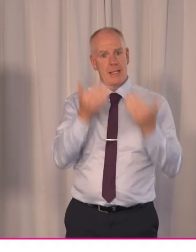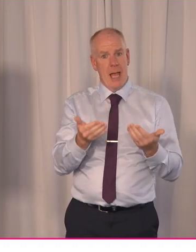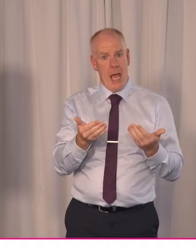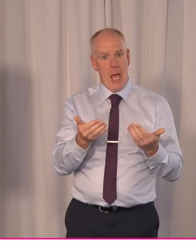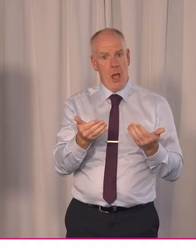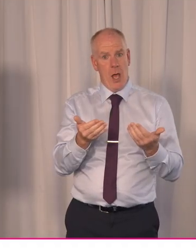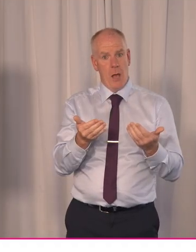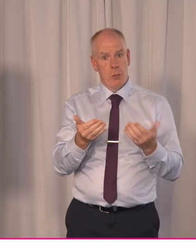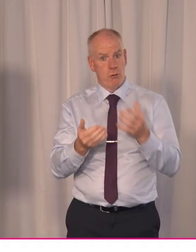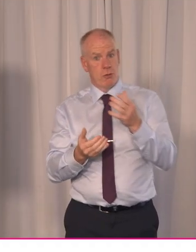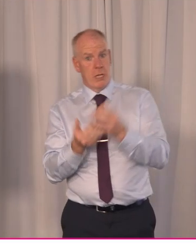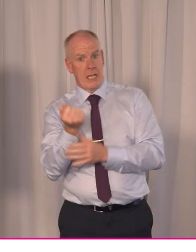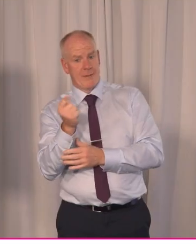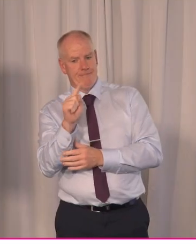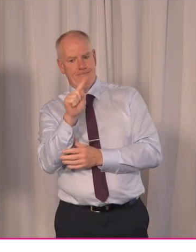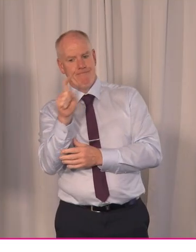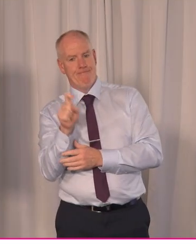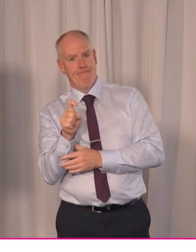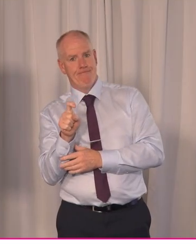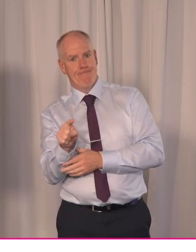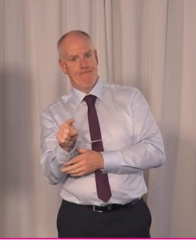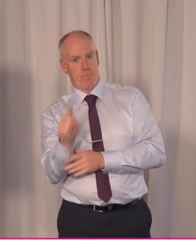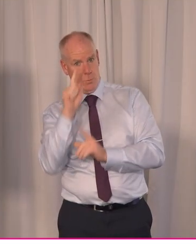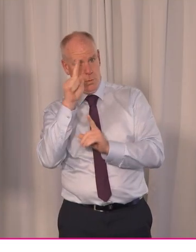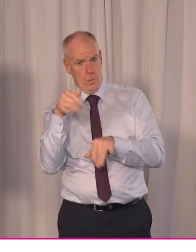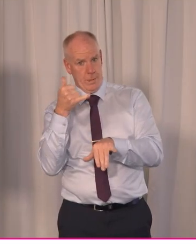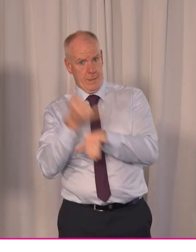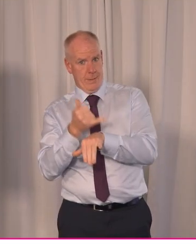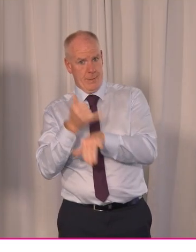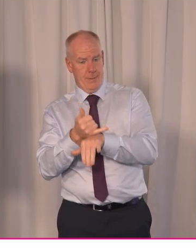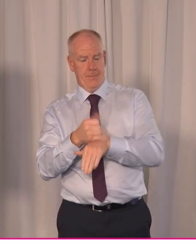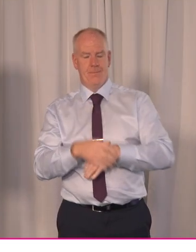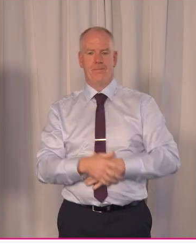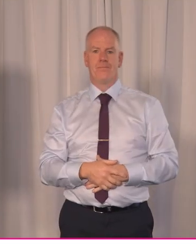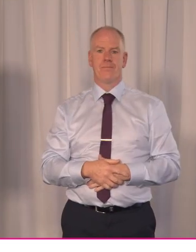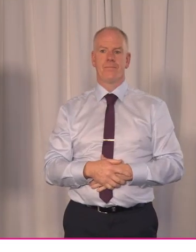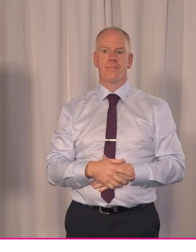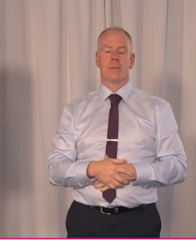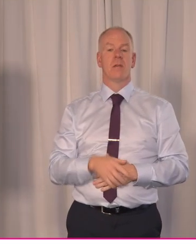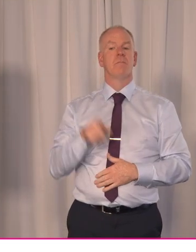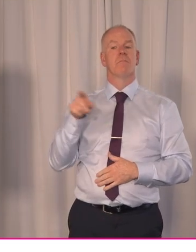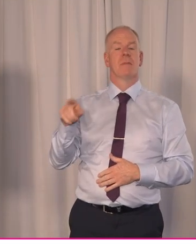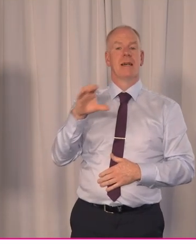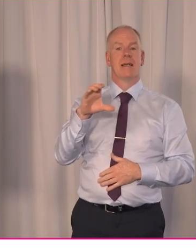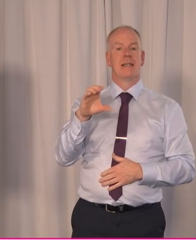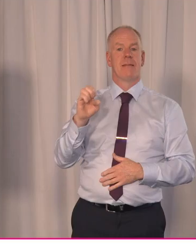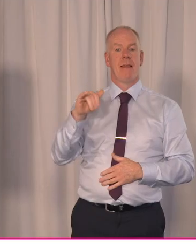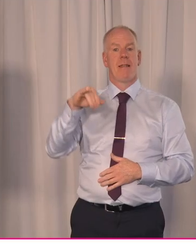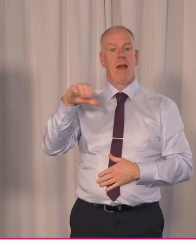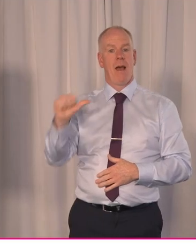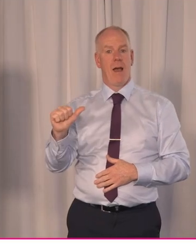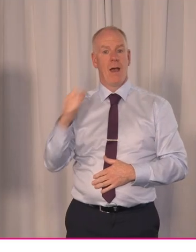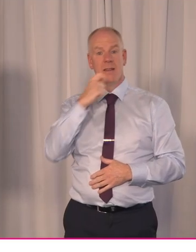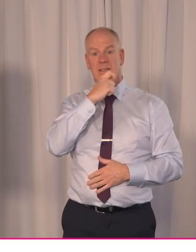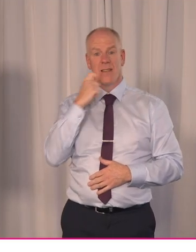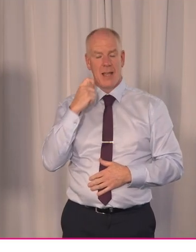working? Because we don't know if it's working yet. So Selena rightly said, the